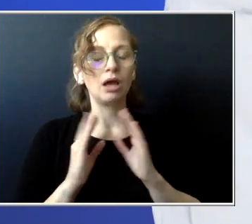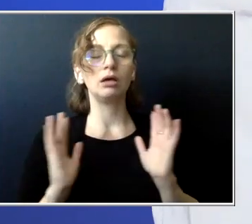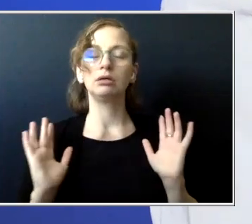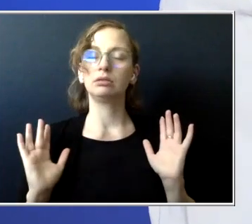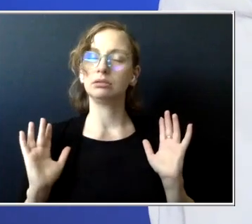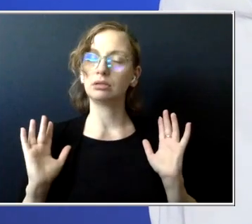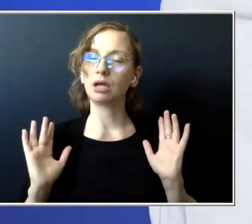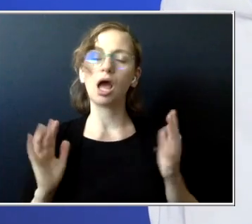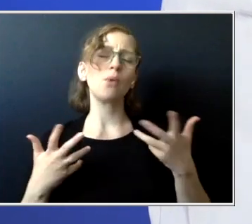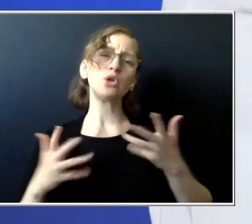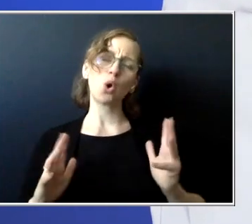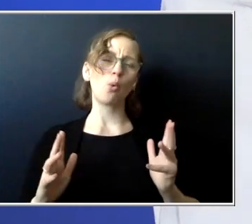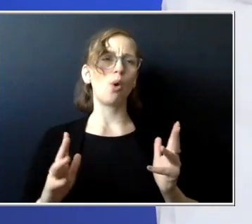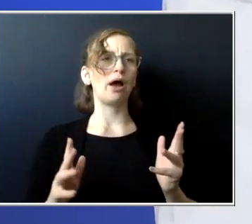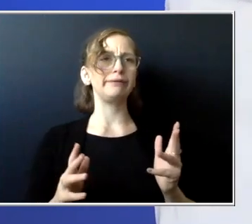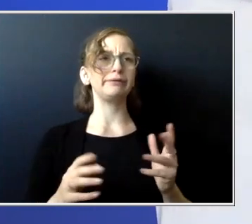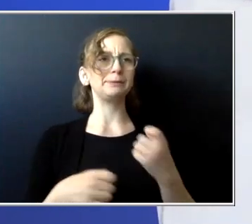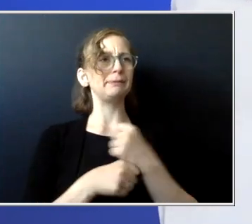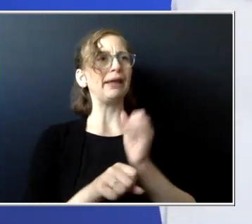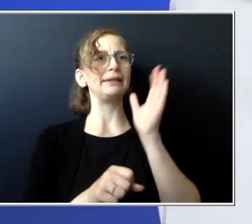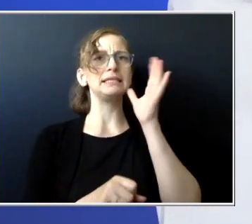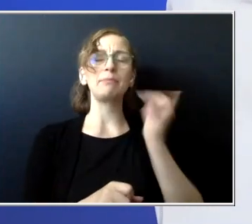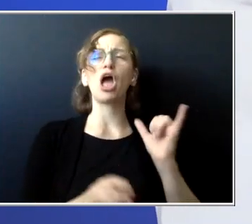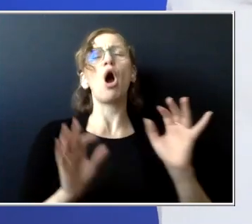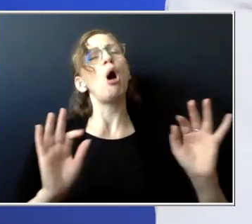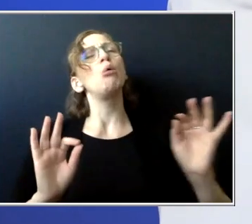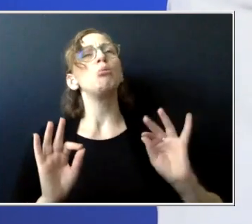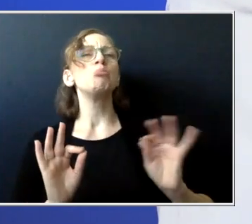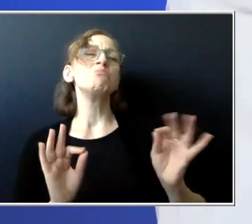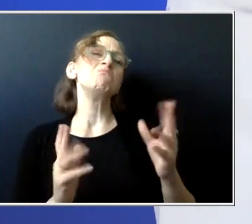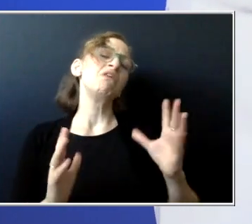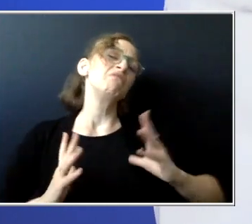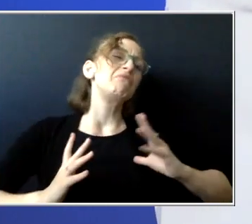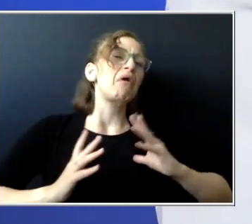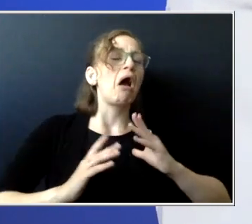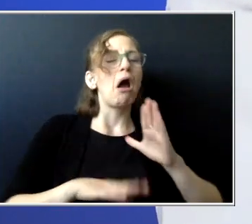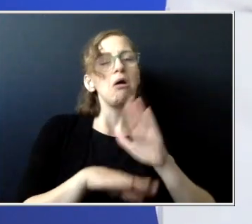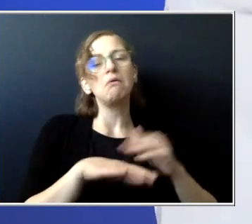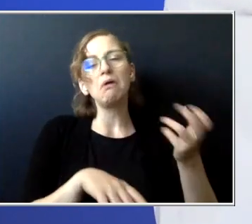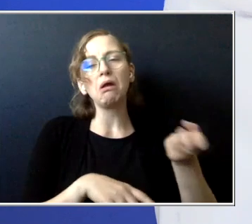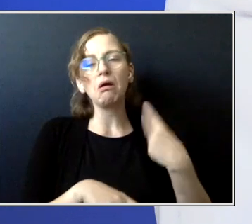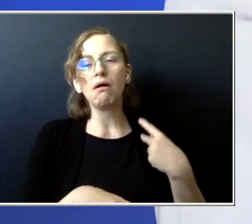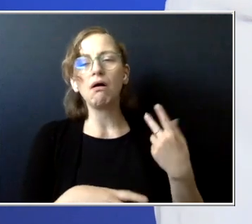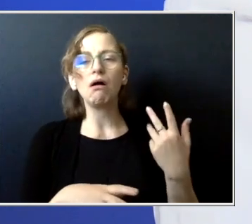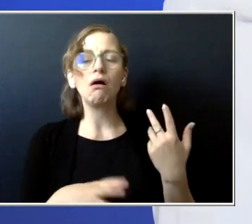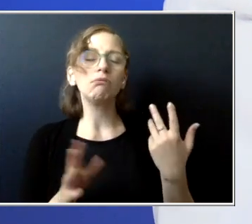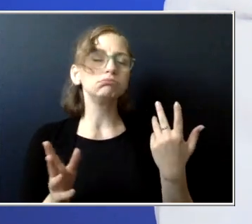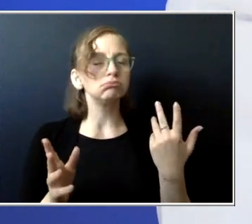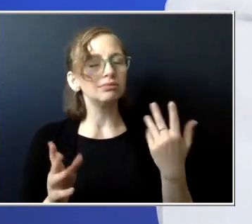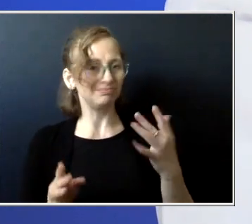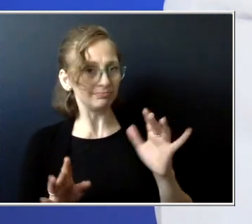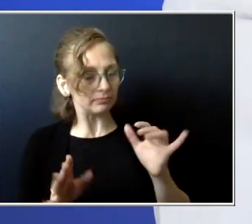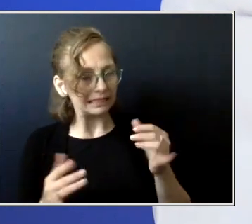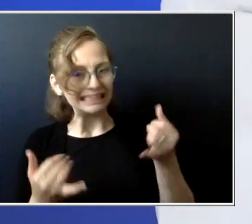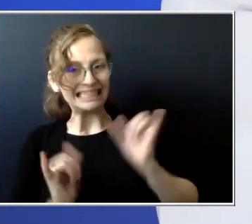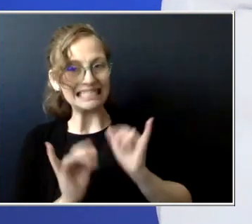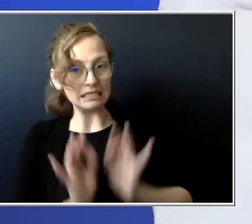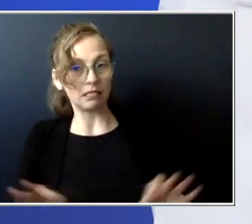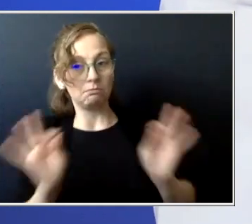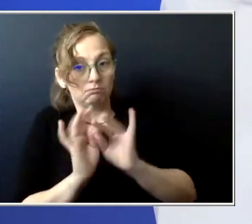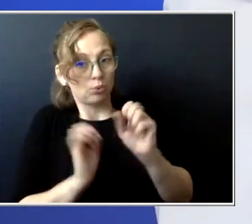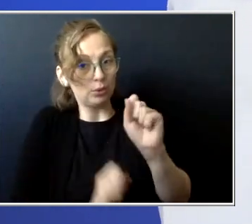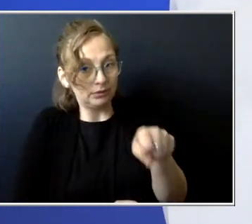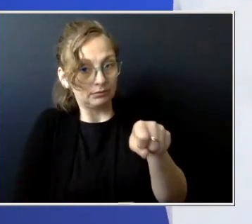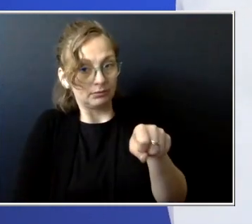recall in terms of you know, what it means for patients and sort of minimize it. But it has